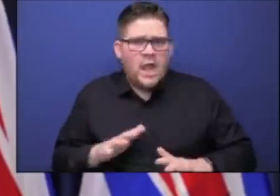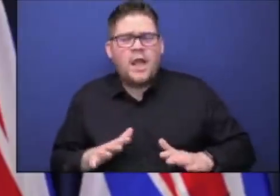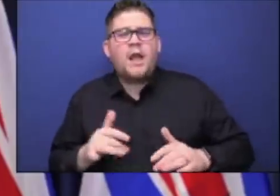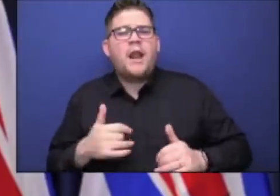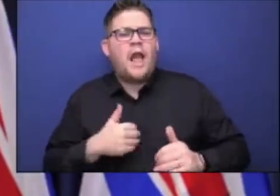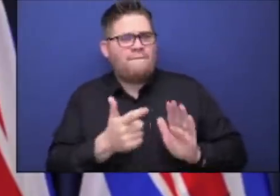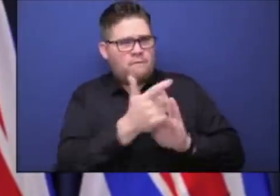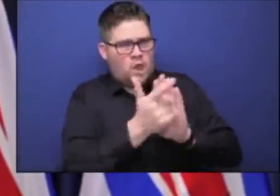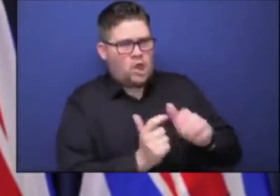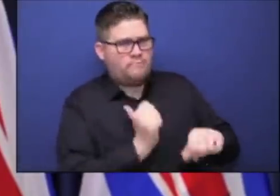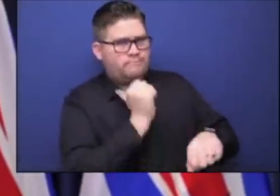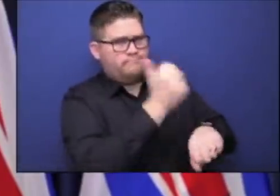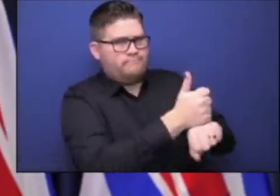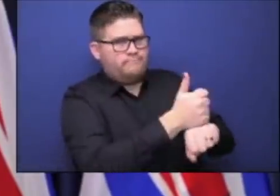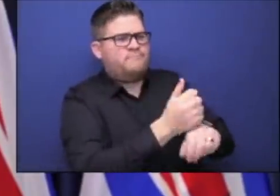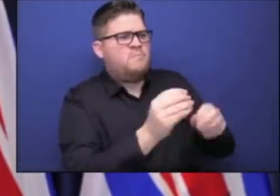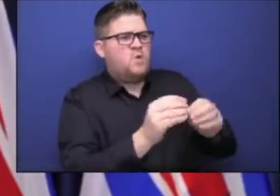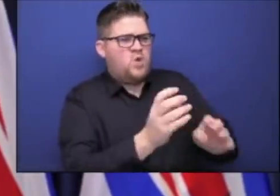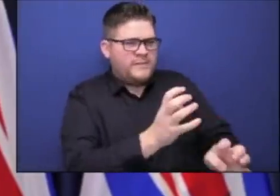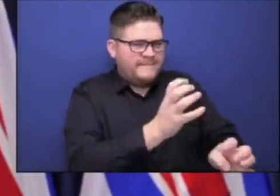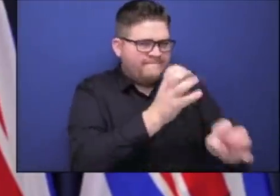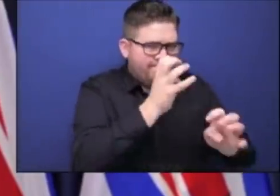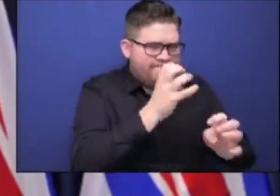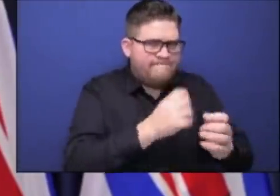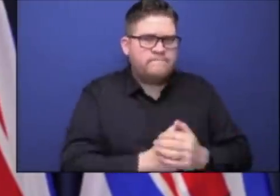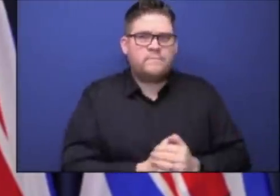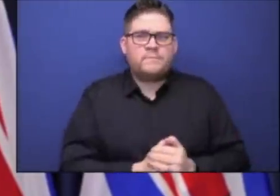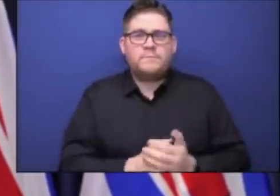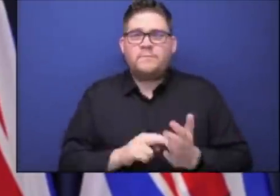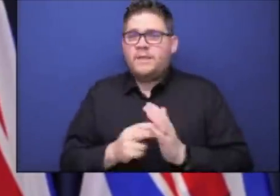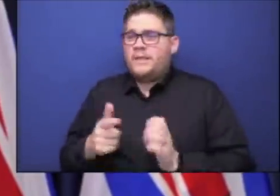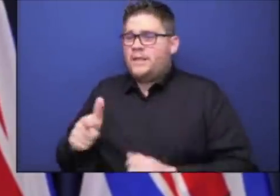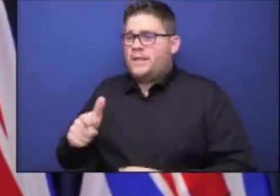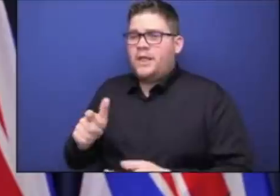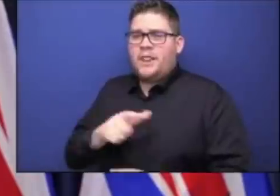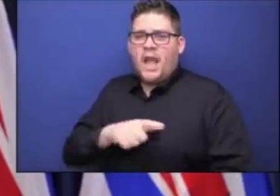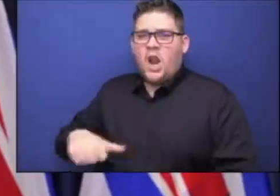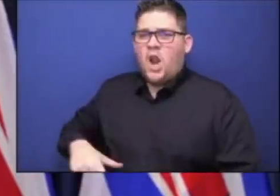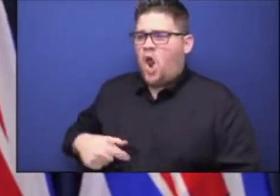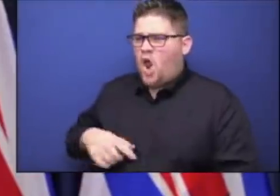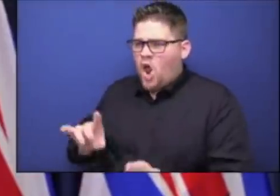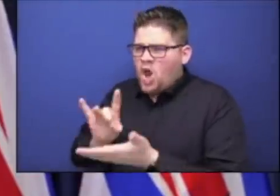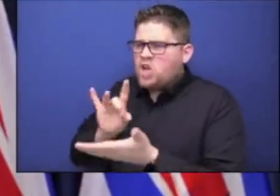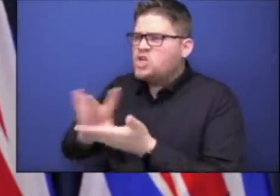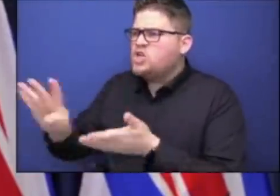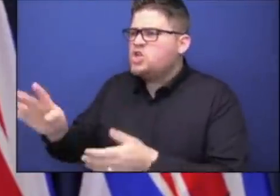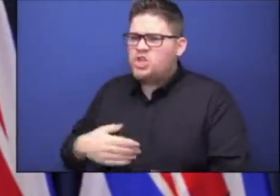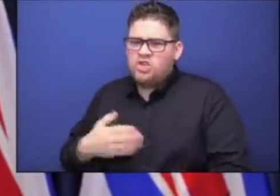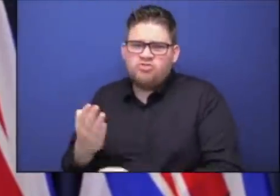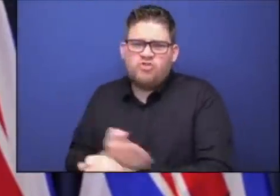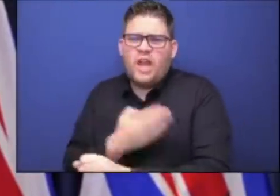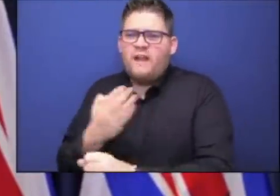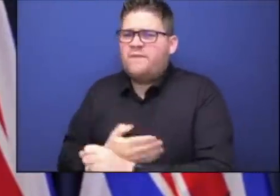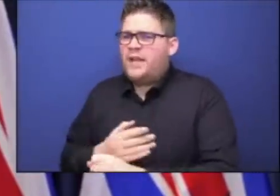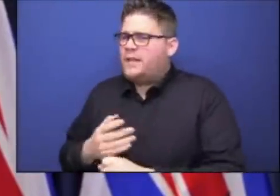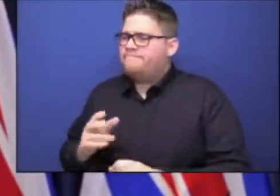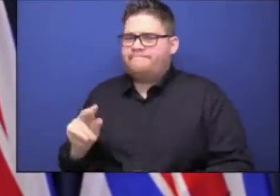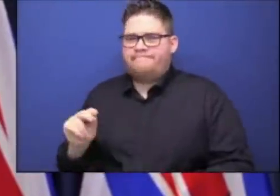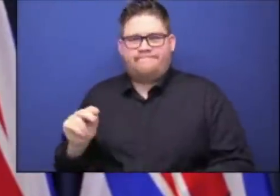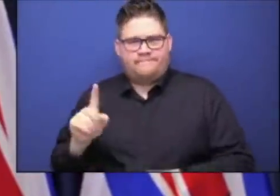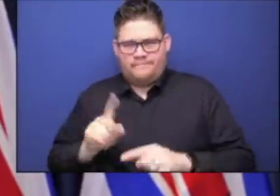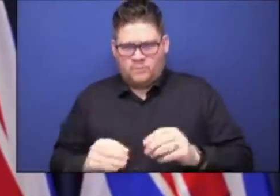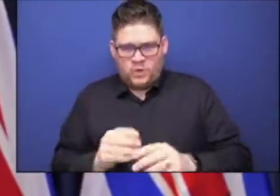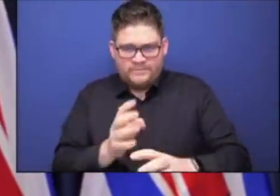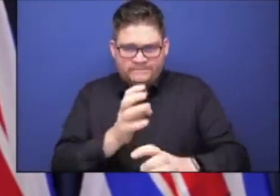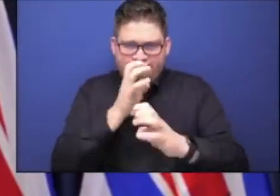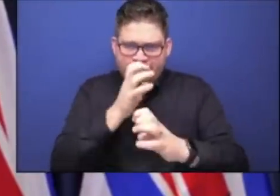was our #1 recommendation as a task force. This is an important piece which will keep people in their homes so that they don't have to face a